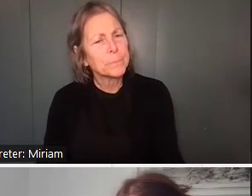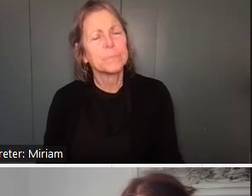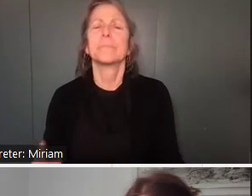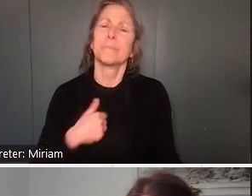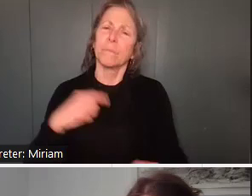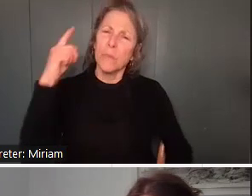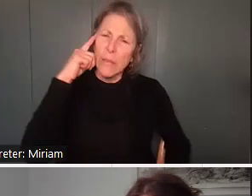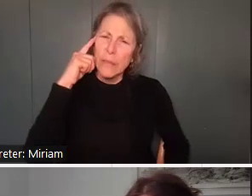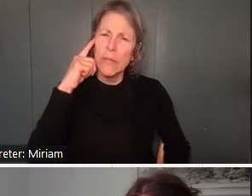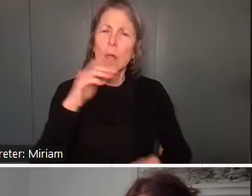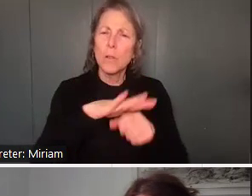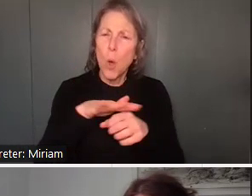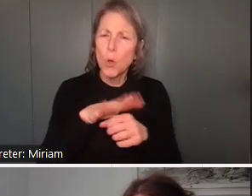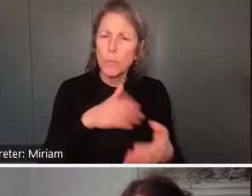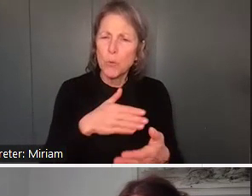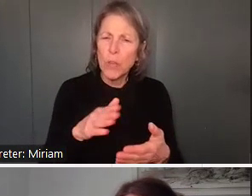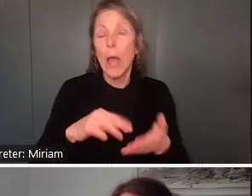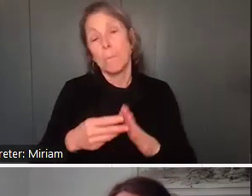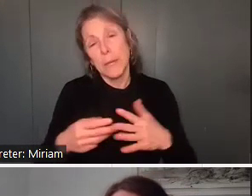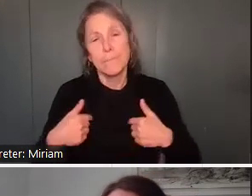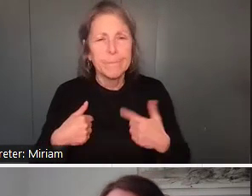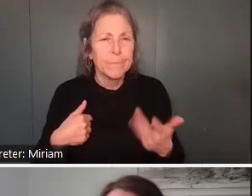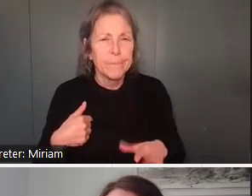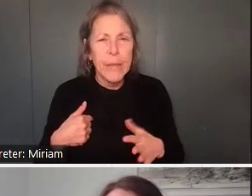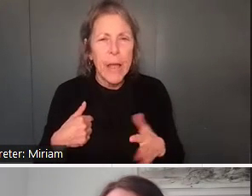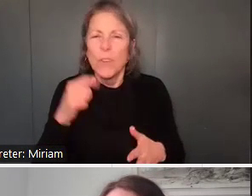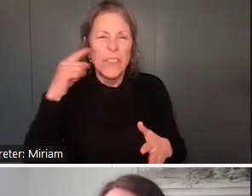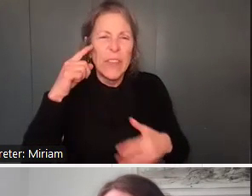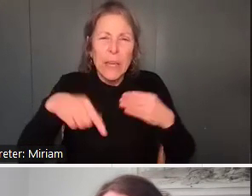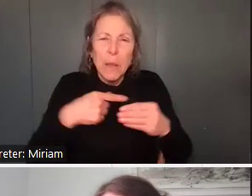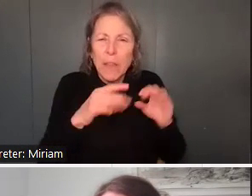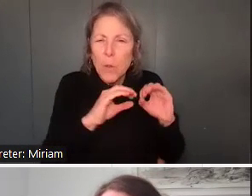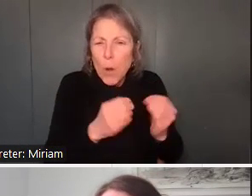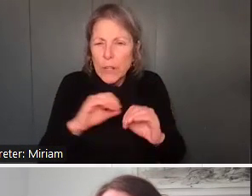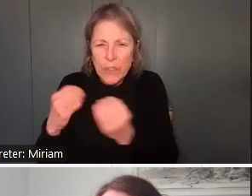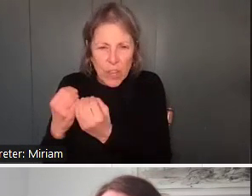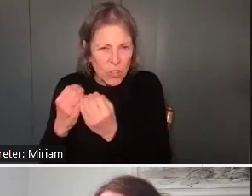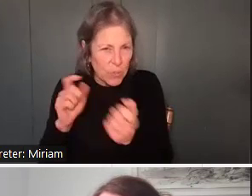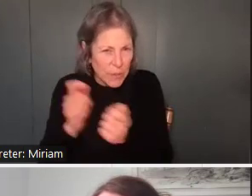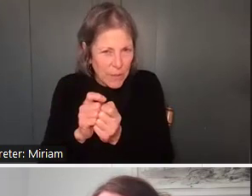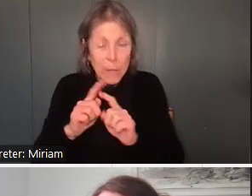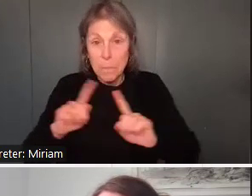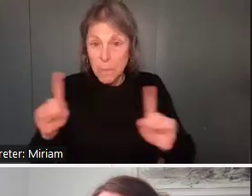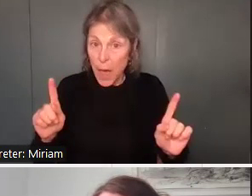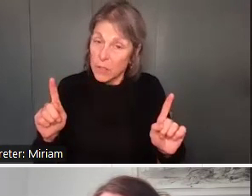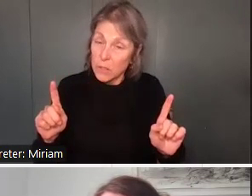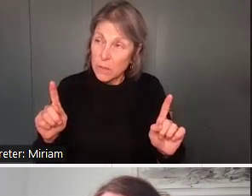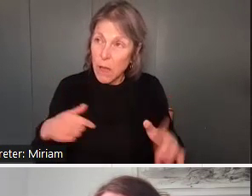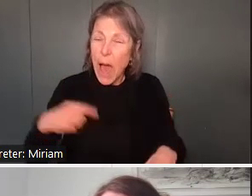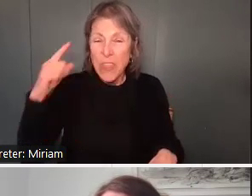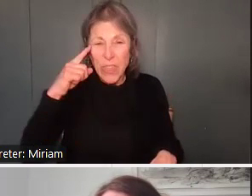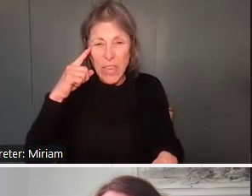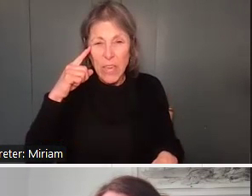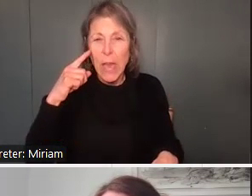I think that the local music, I mean, I wasn't particularly thinking of the organizations, but because I just think that there's such